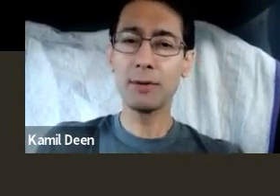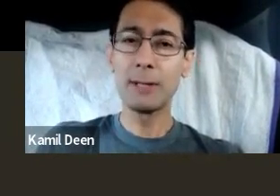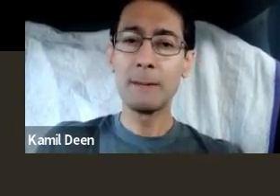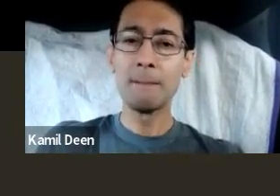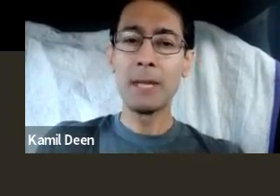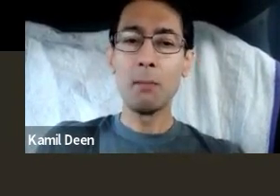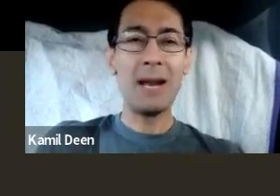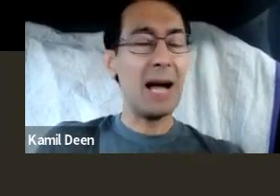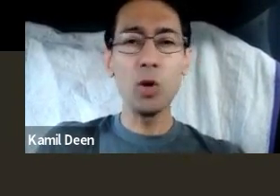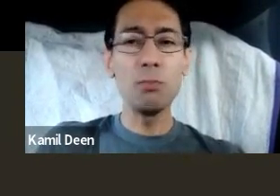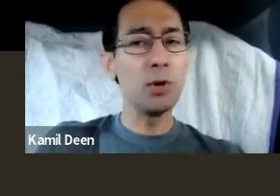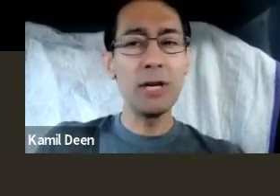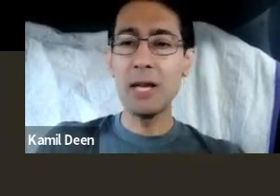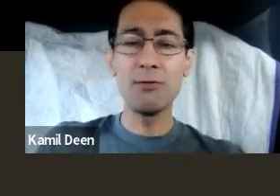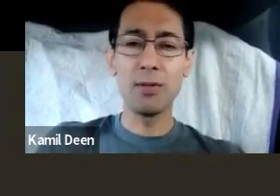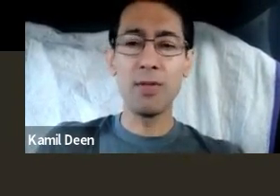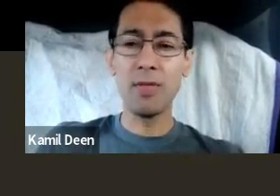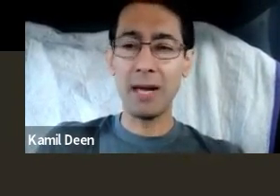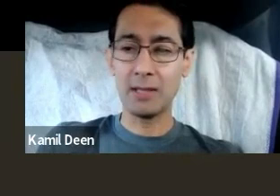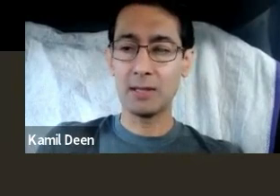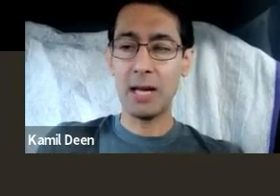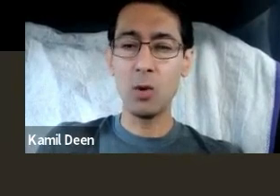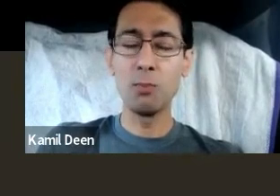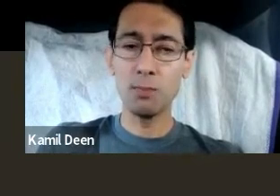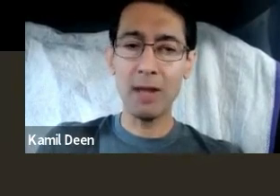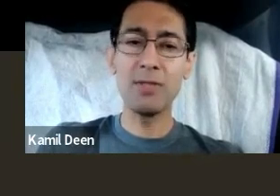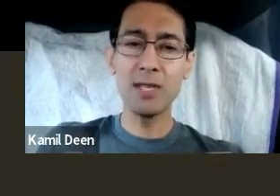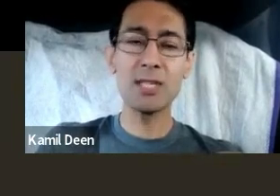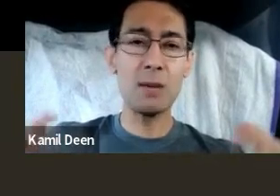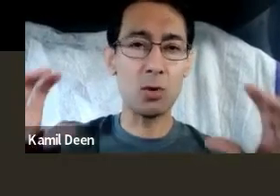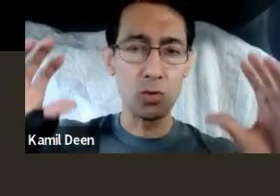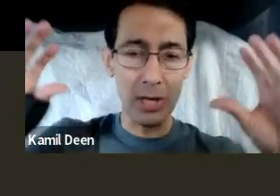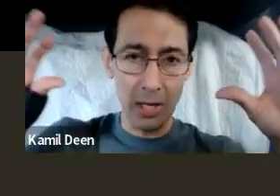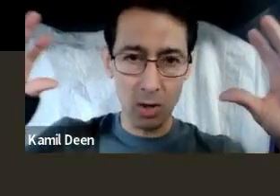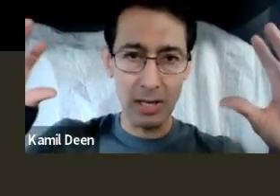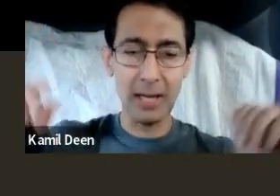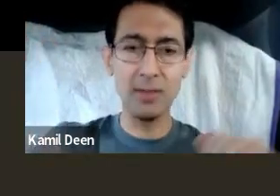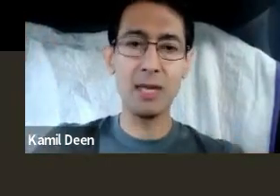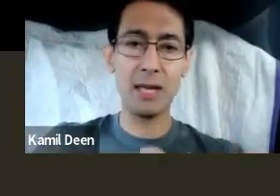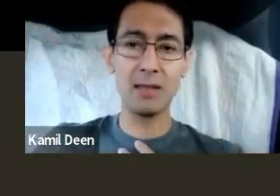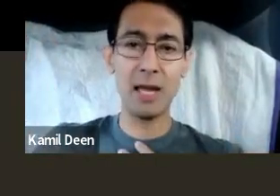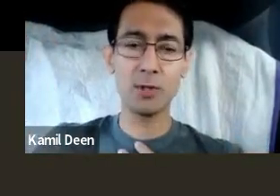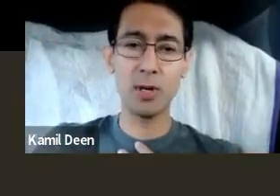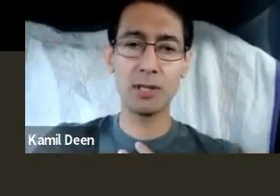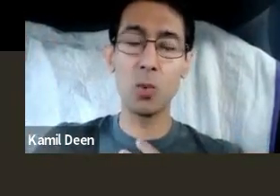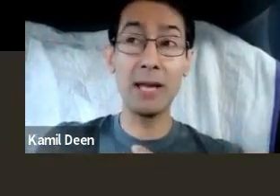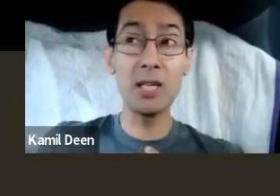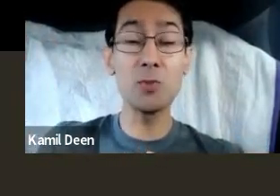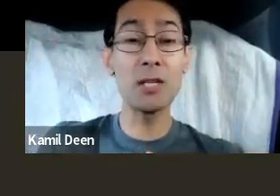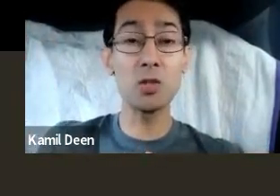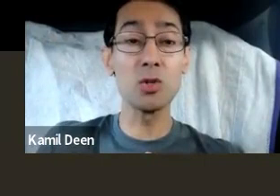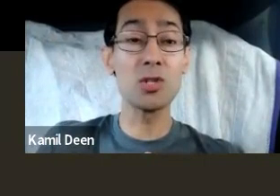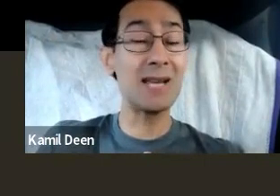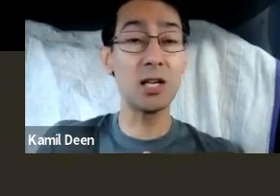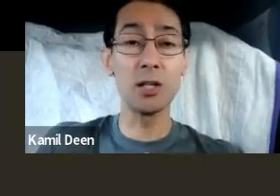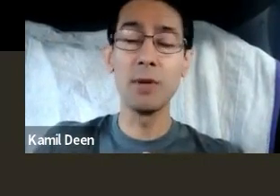paragraph, but I wouldn't put it any further than that. I would put my thesis statement really early in the abstract. And when I teach